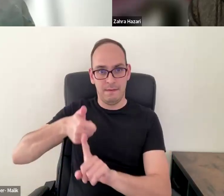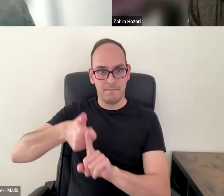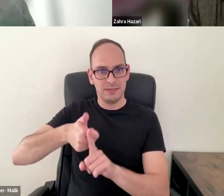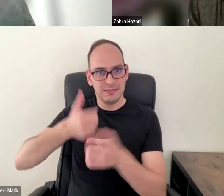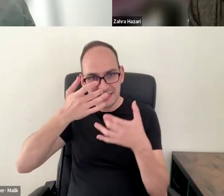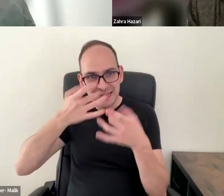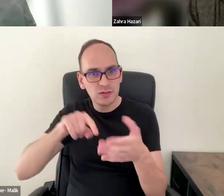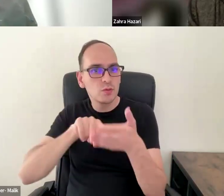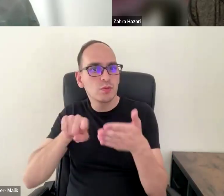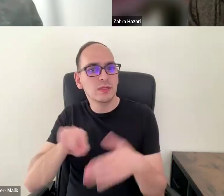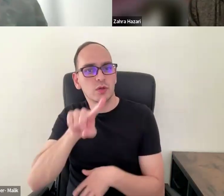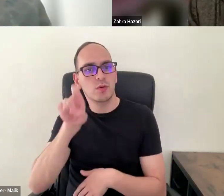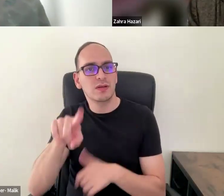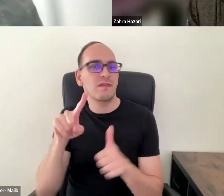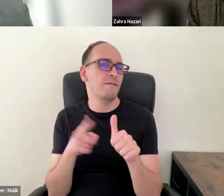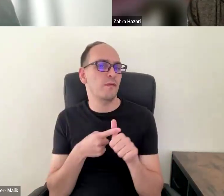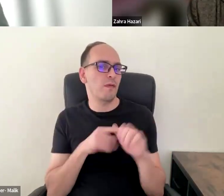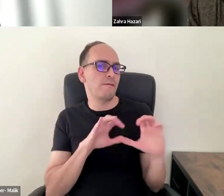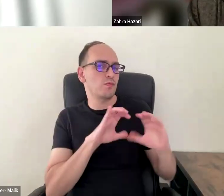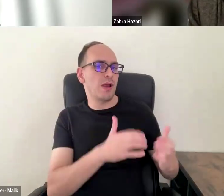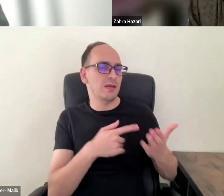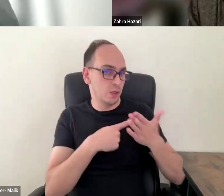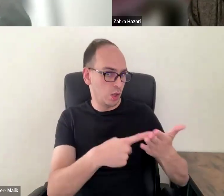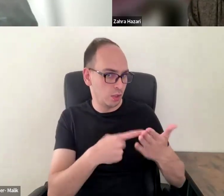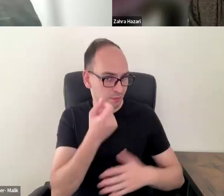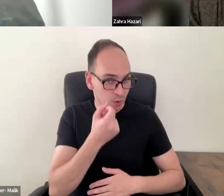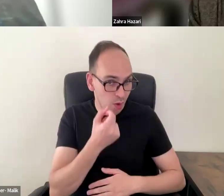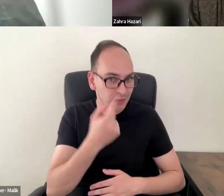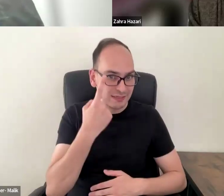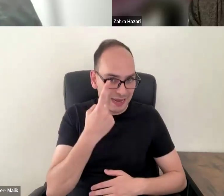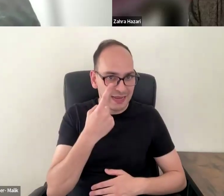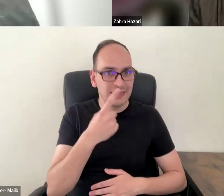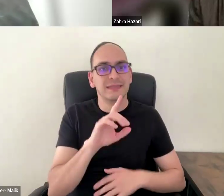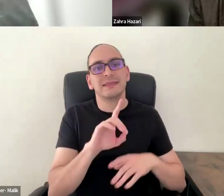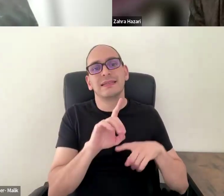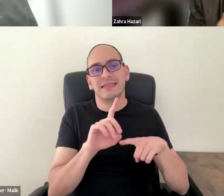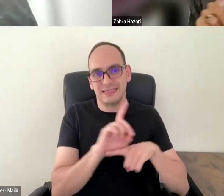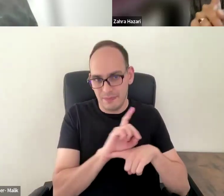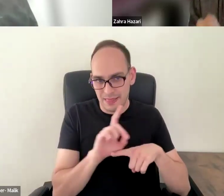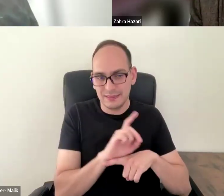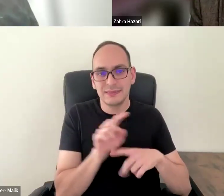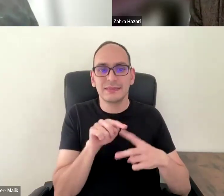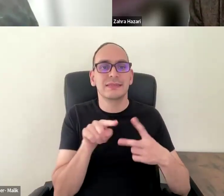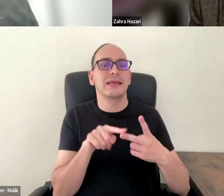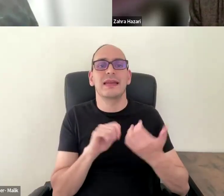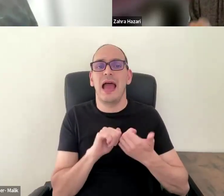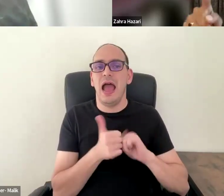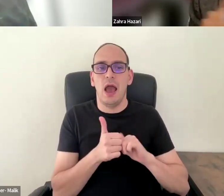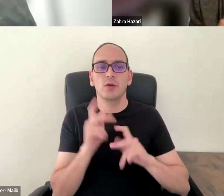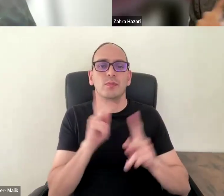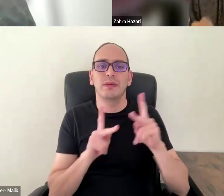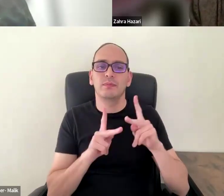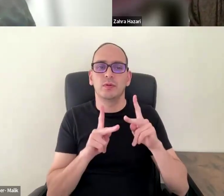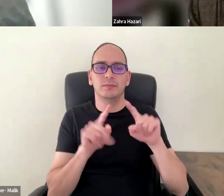interesting research question for the first branch I was talking about, to understand disciplines and like how do people construct